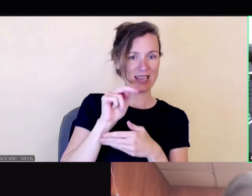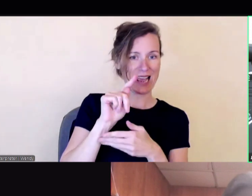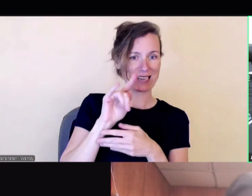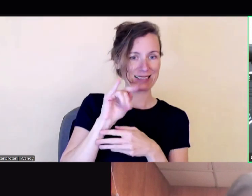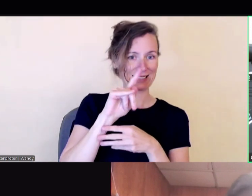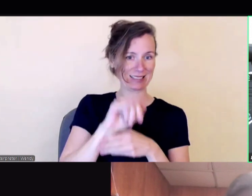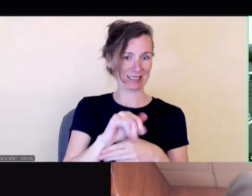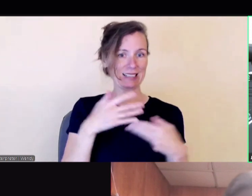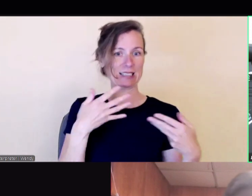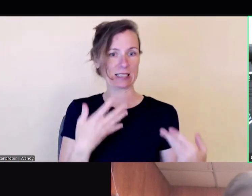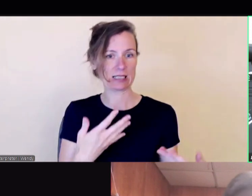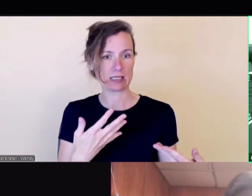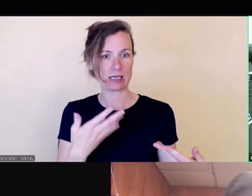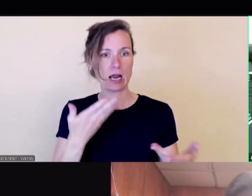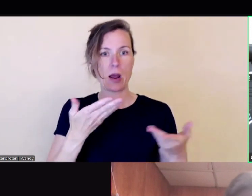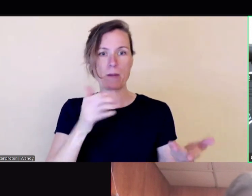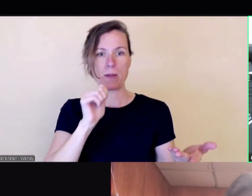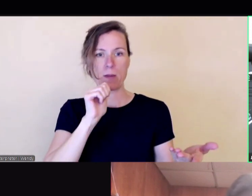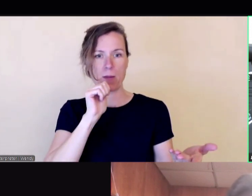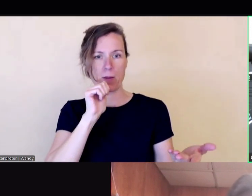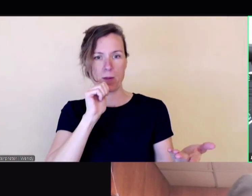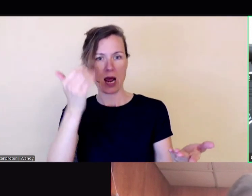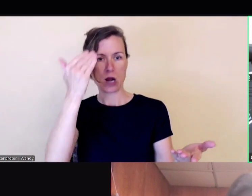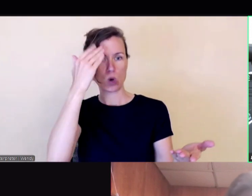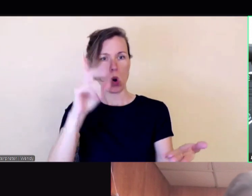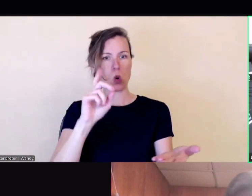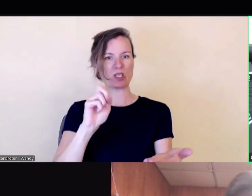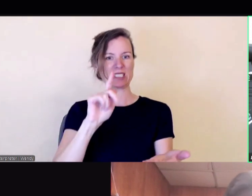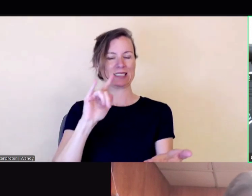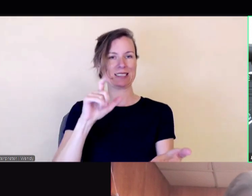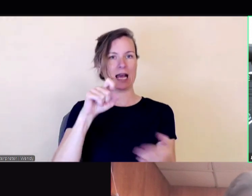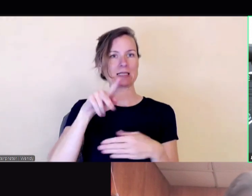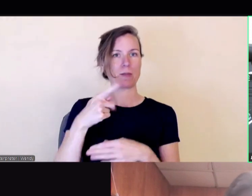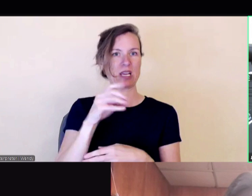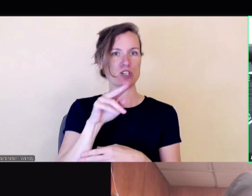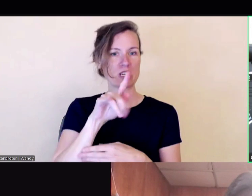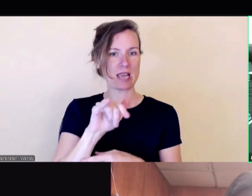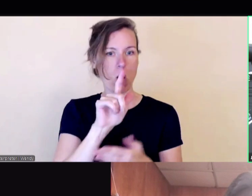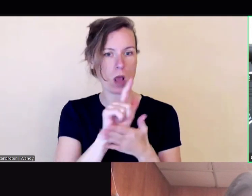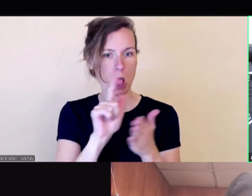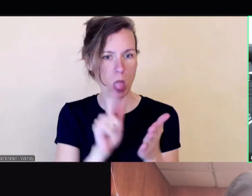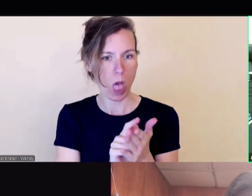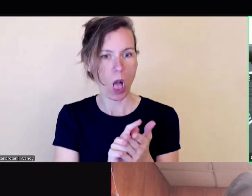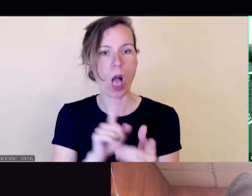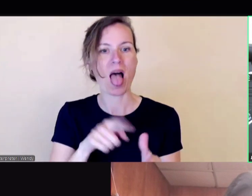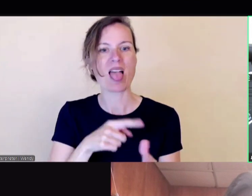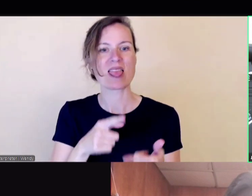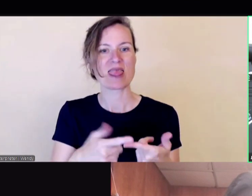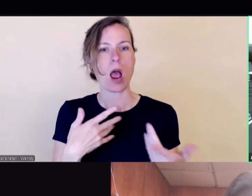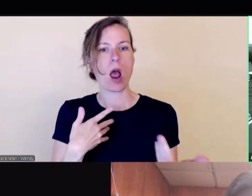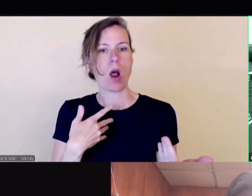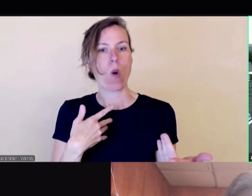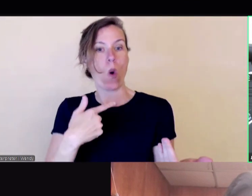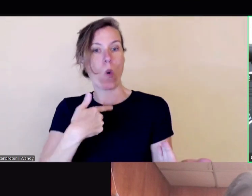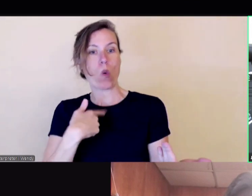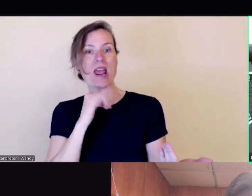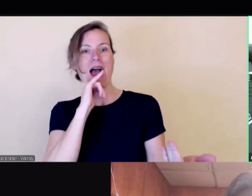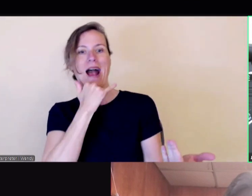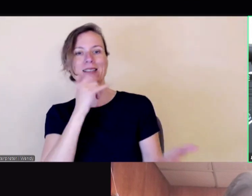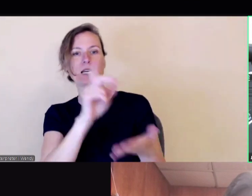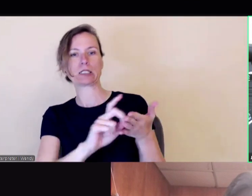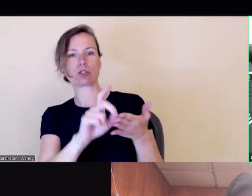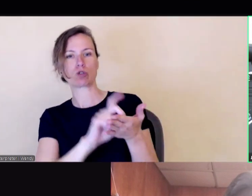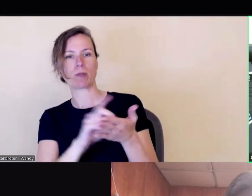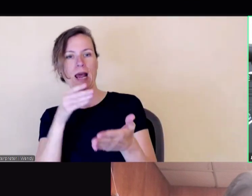because they ask about criminal record history in their generic application. So by doing a presentation to businesses